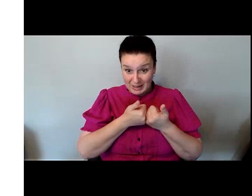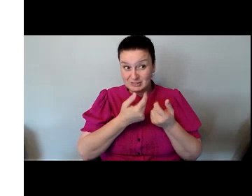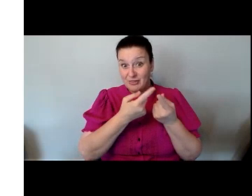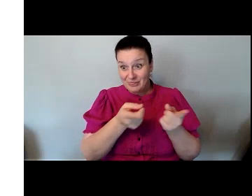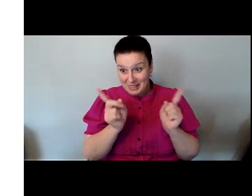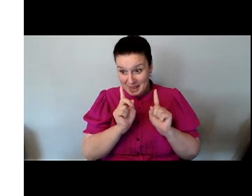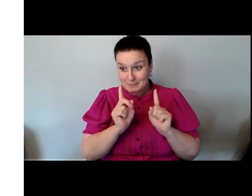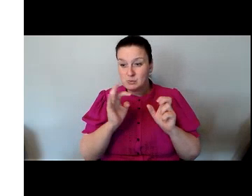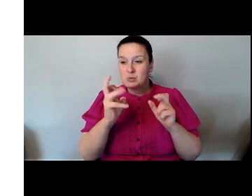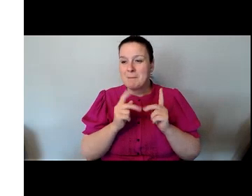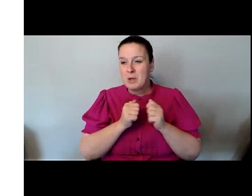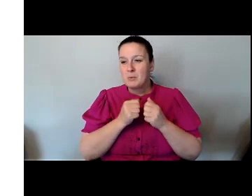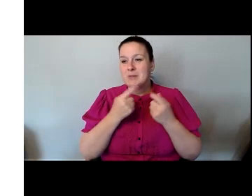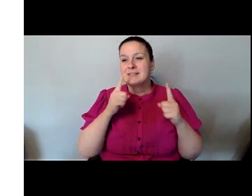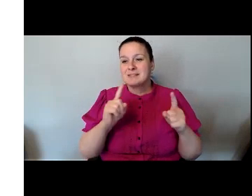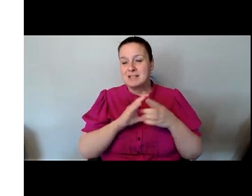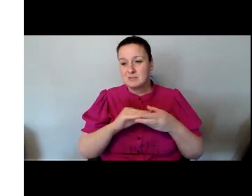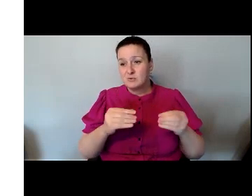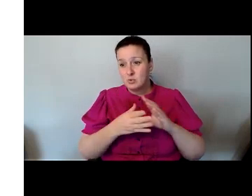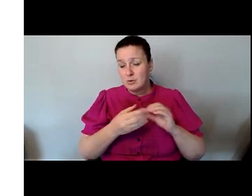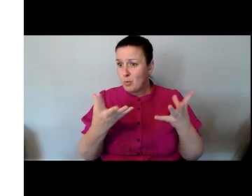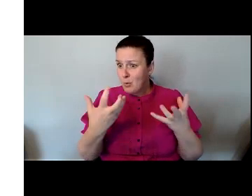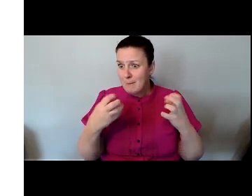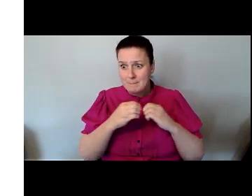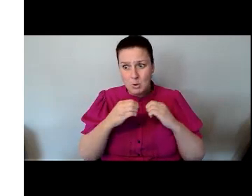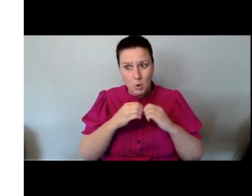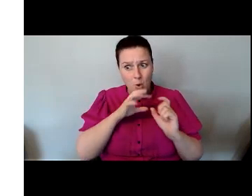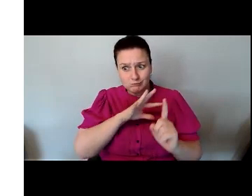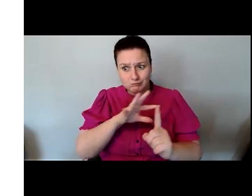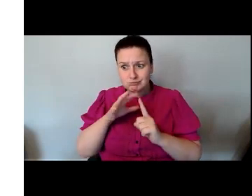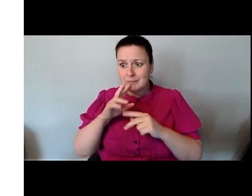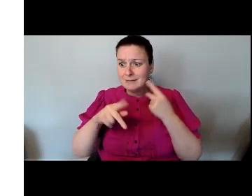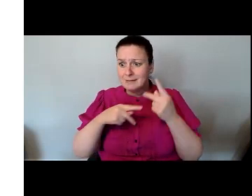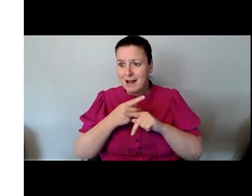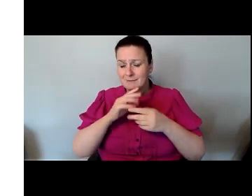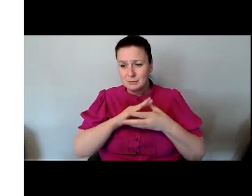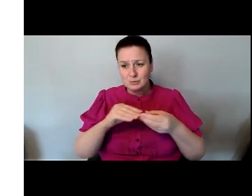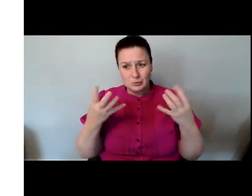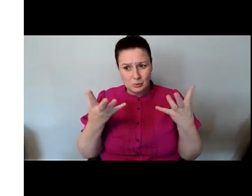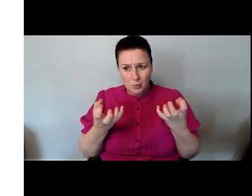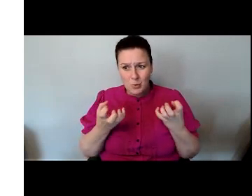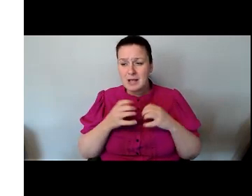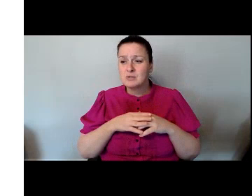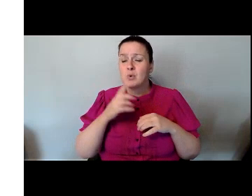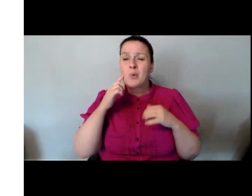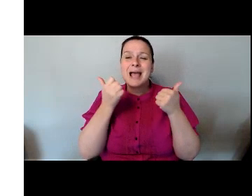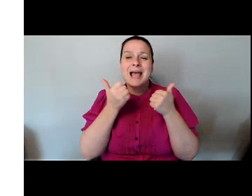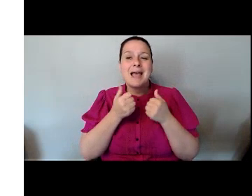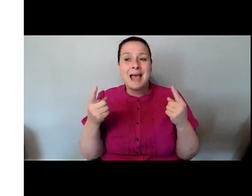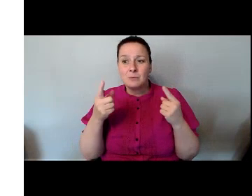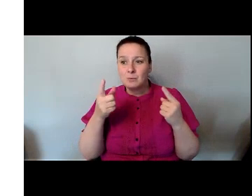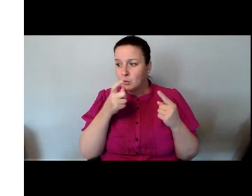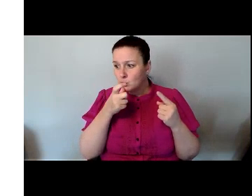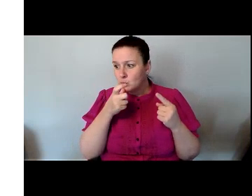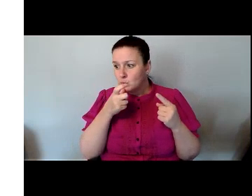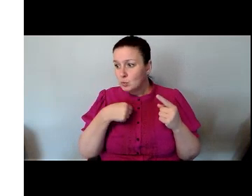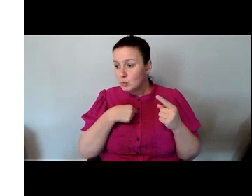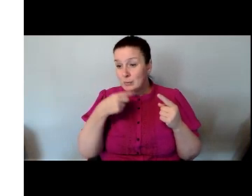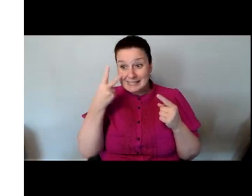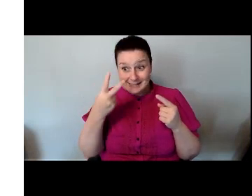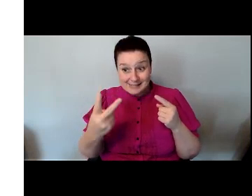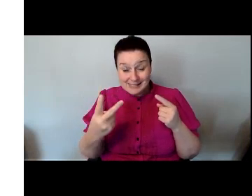with success stories. We want more of these type of stories. And so anybody that we see that